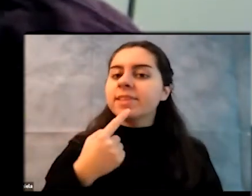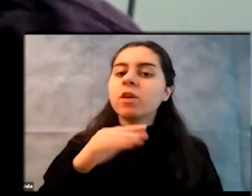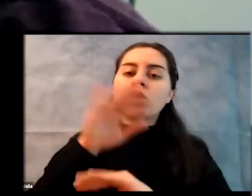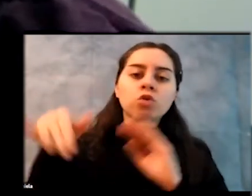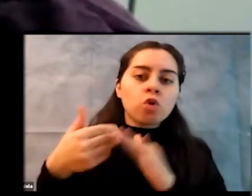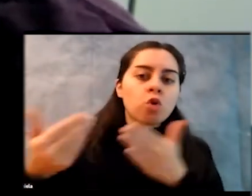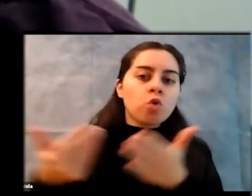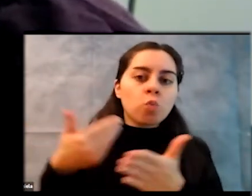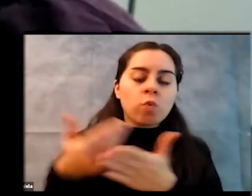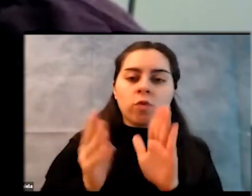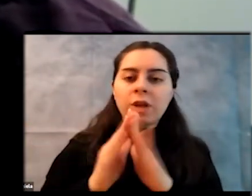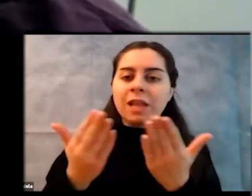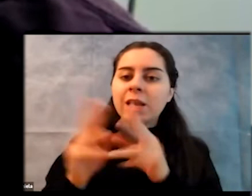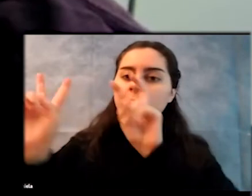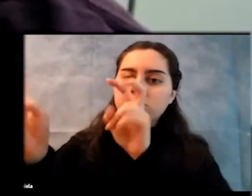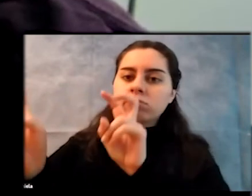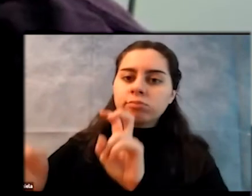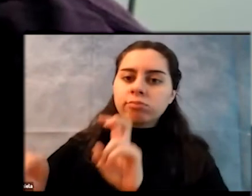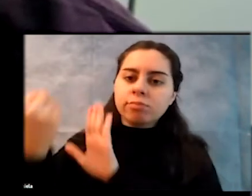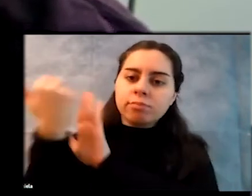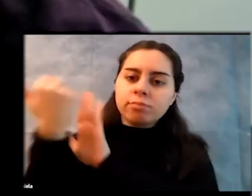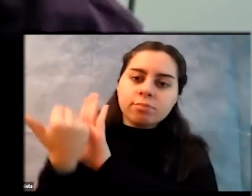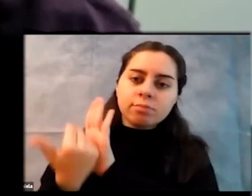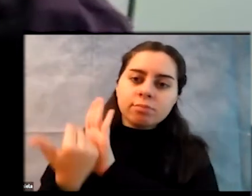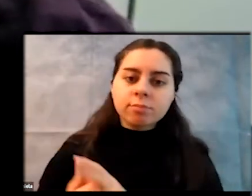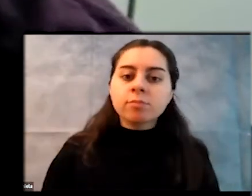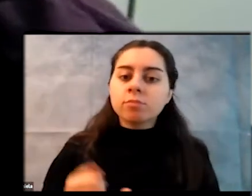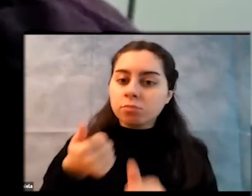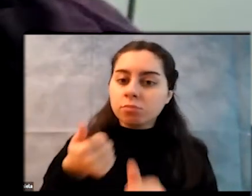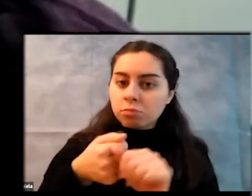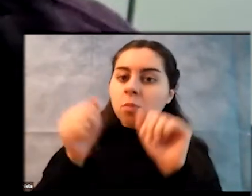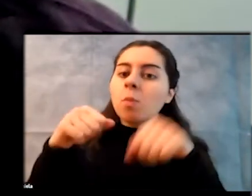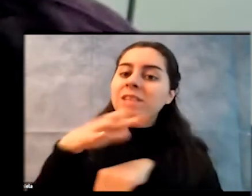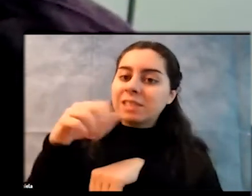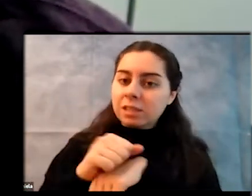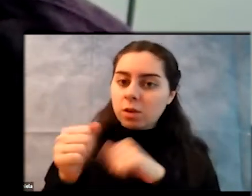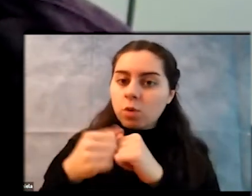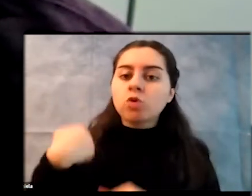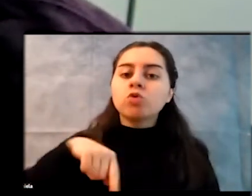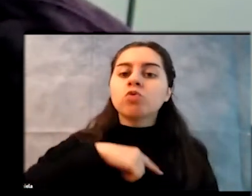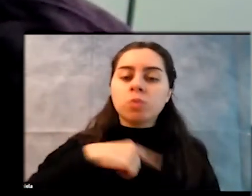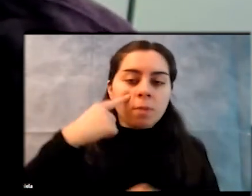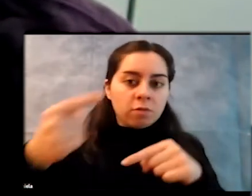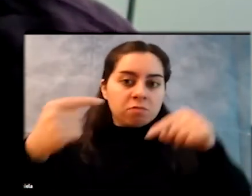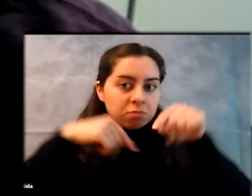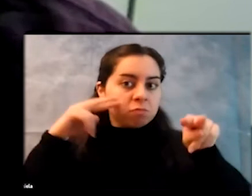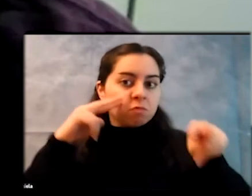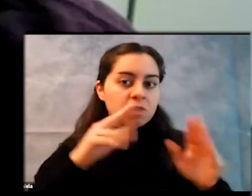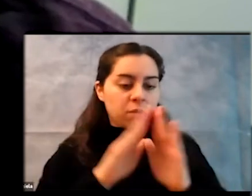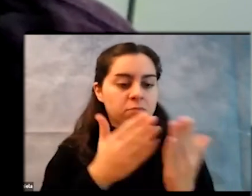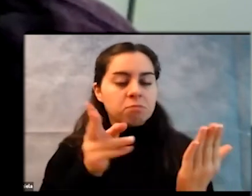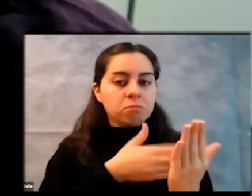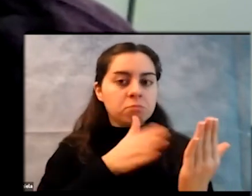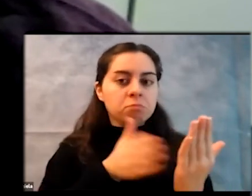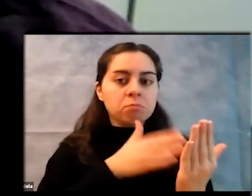And we encourage you all to email us, make appointments to come visit the library. You can make an appointment, and it can be for a virtual visit as